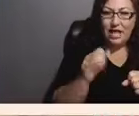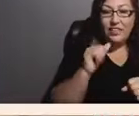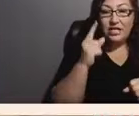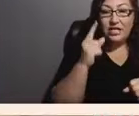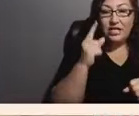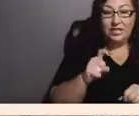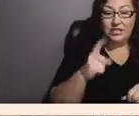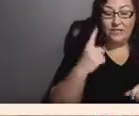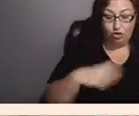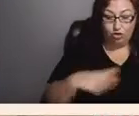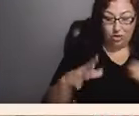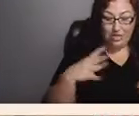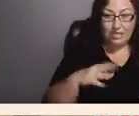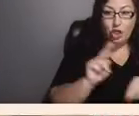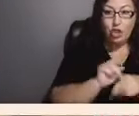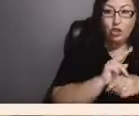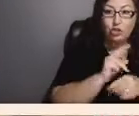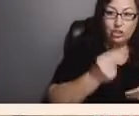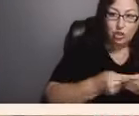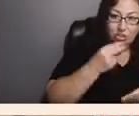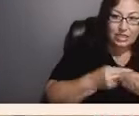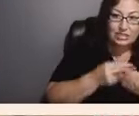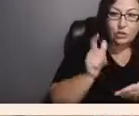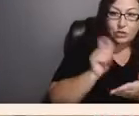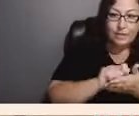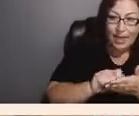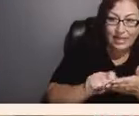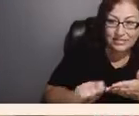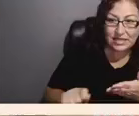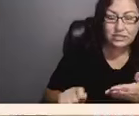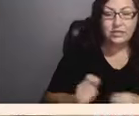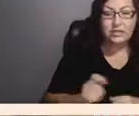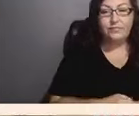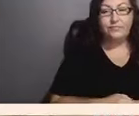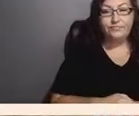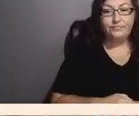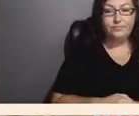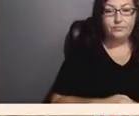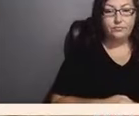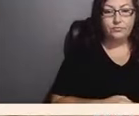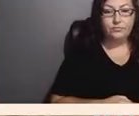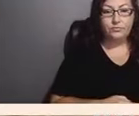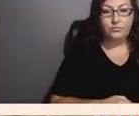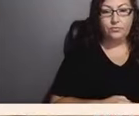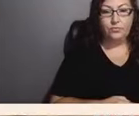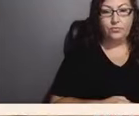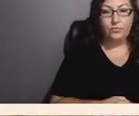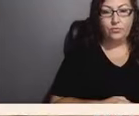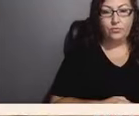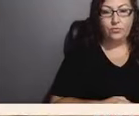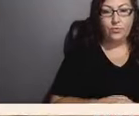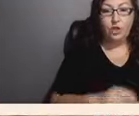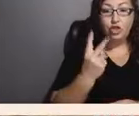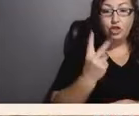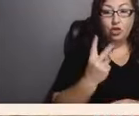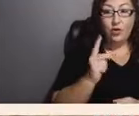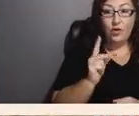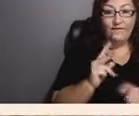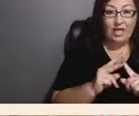using utensils, pencils, etc. These two fingers, one and two. Yeah, there you go. Two fingers.